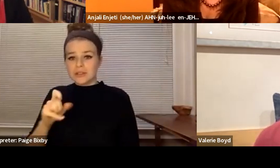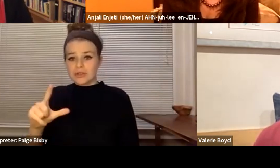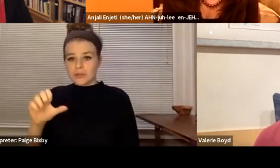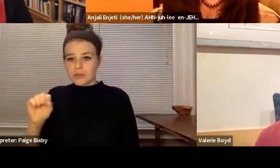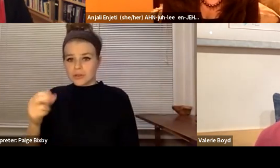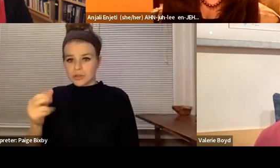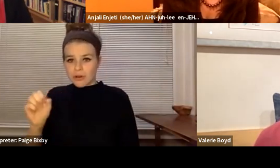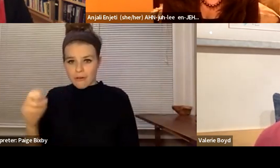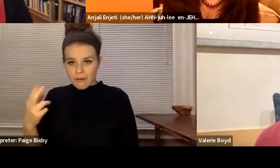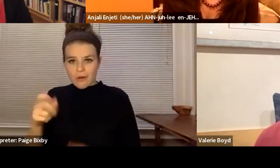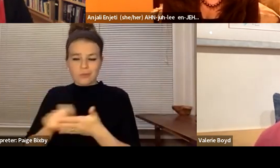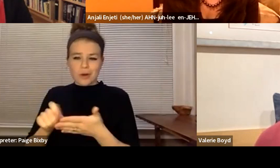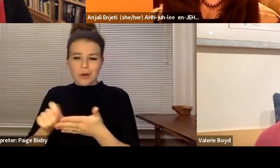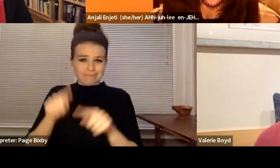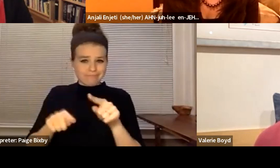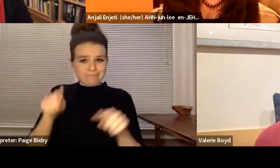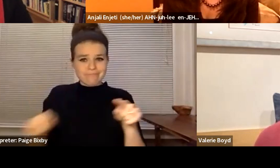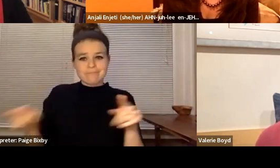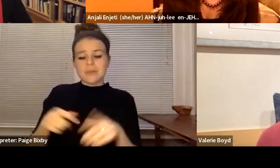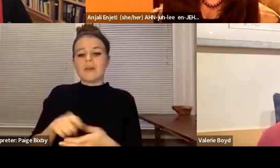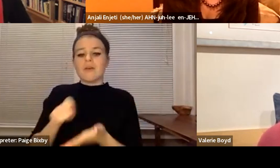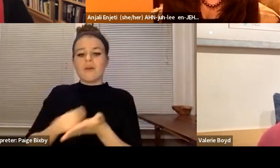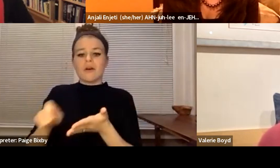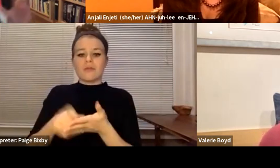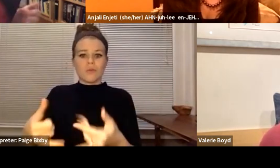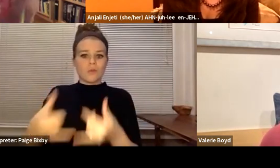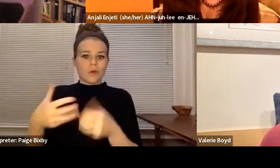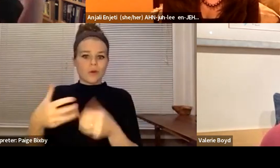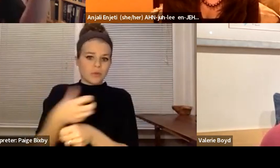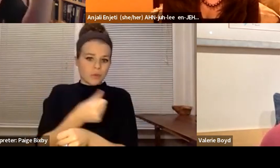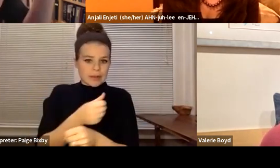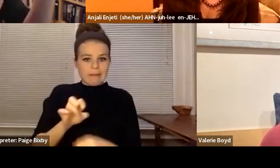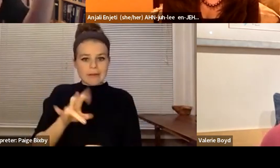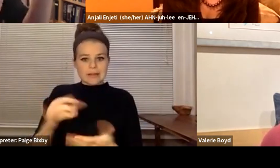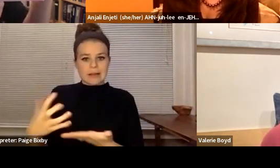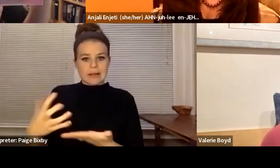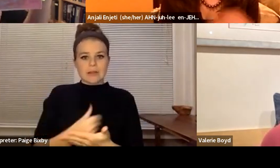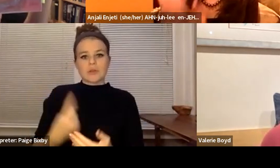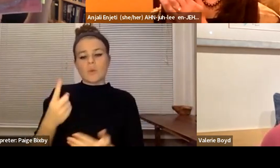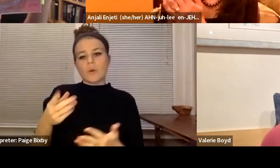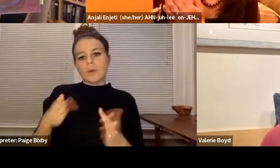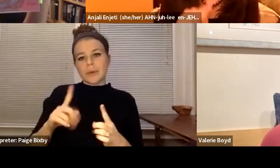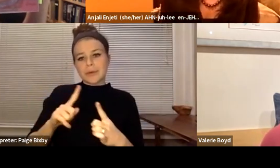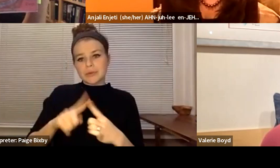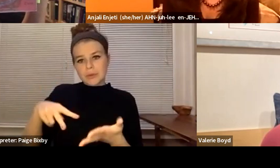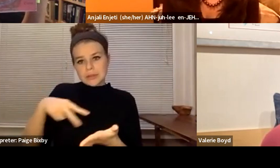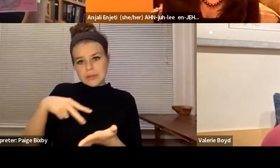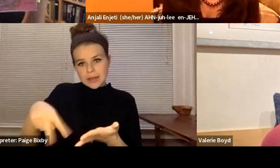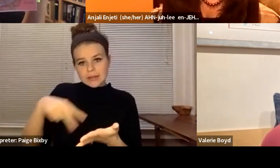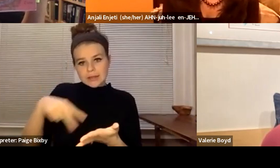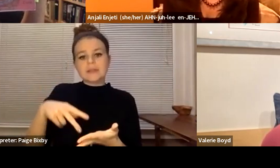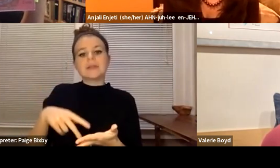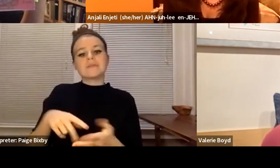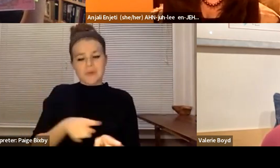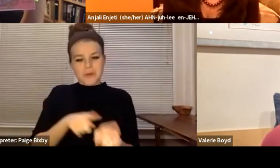and disciplines. She's the author of the award-winning debut essay collection, This is One Way to Dance, also out by the University of Georgia Press